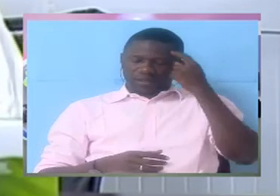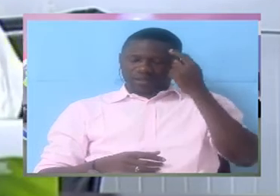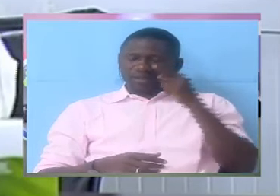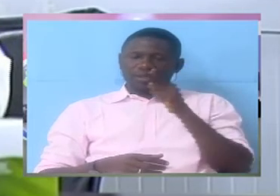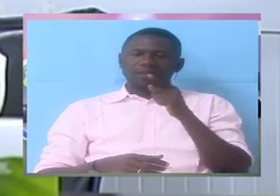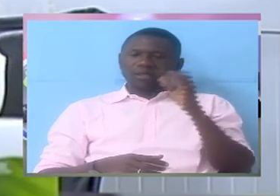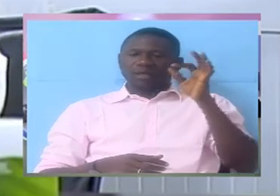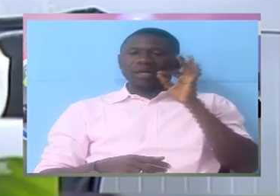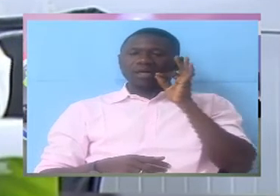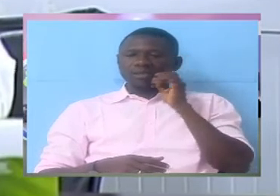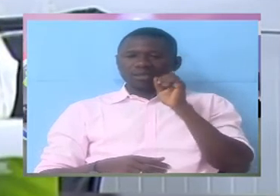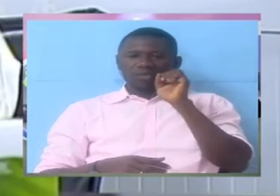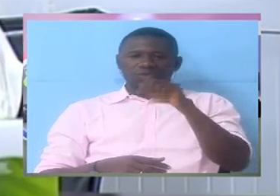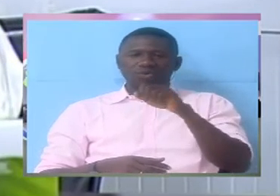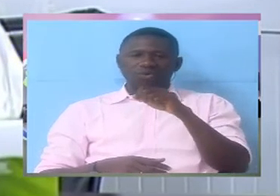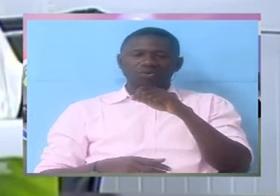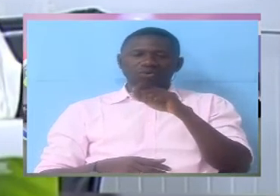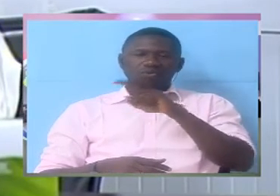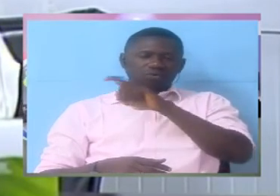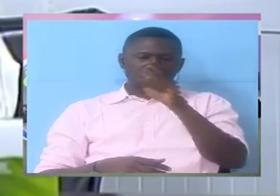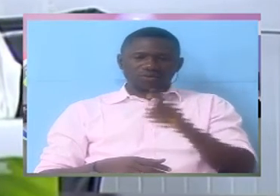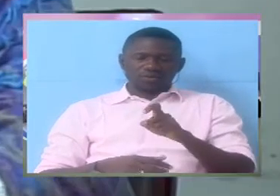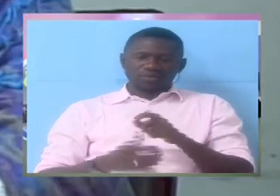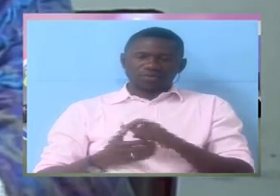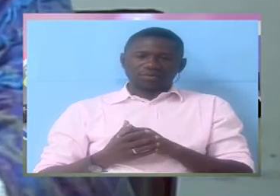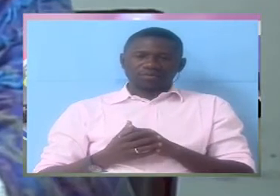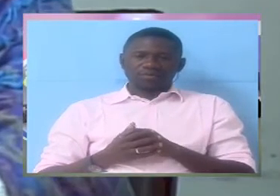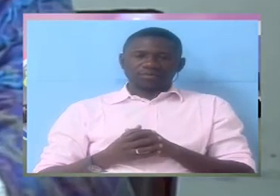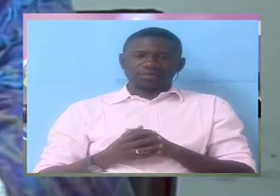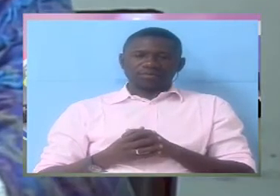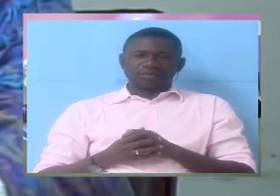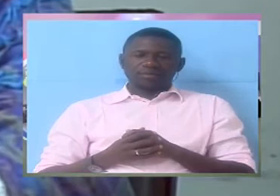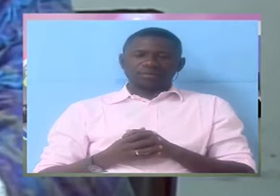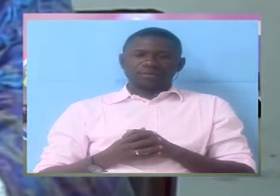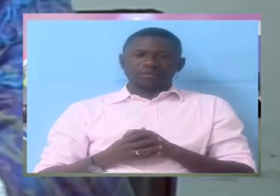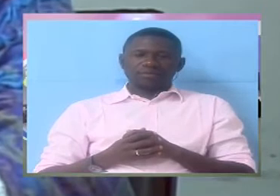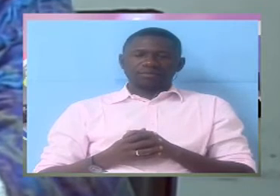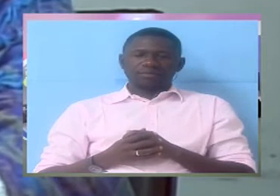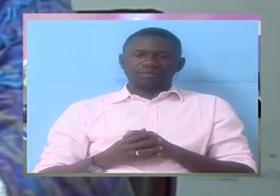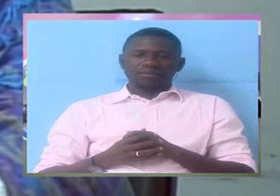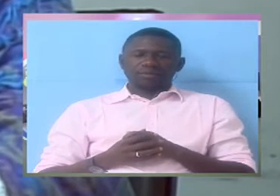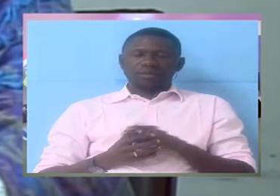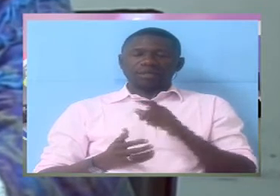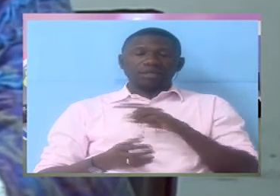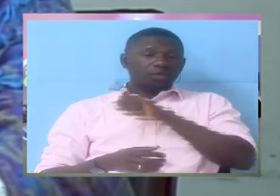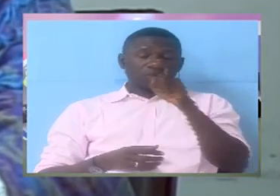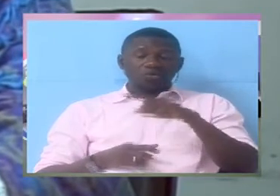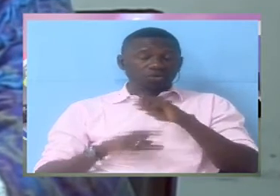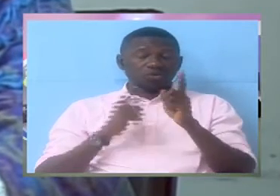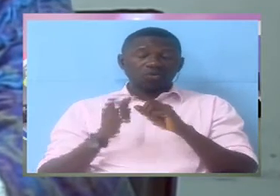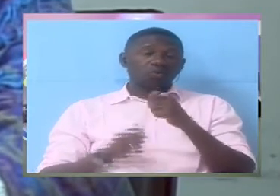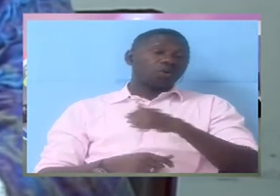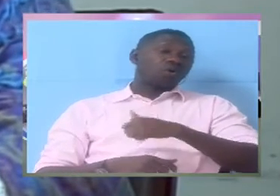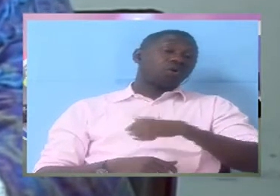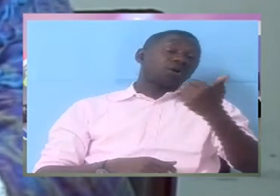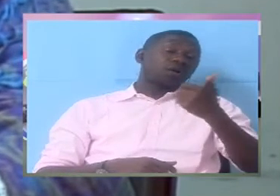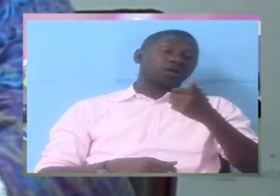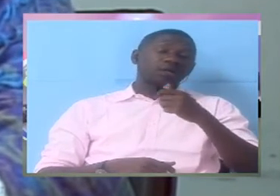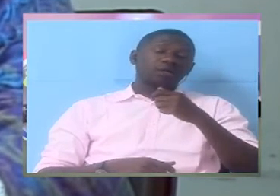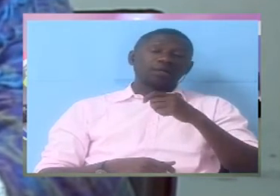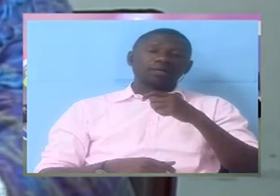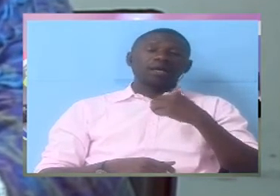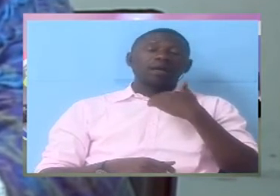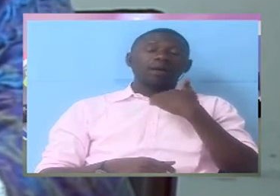answers your. The question was not what the other interrogators would do, but what